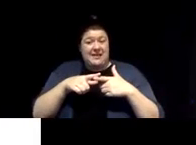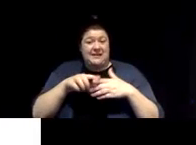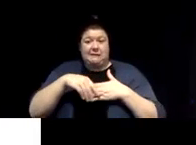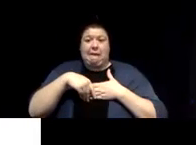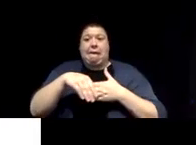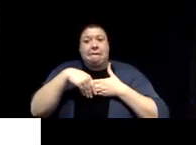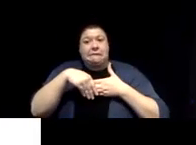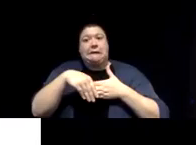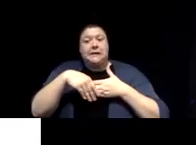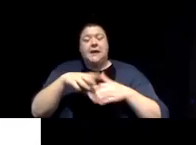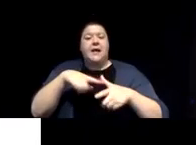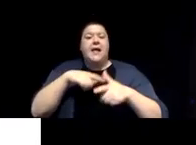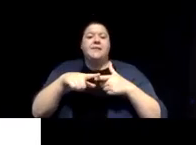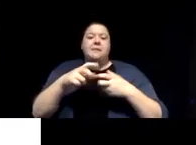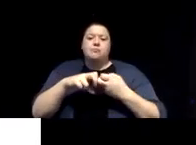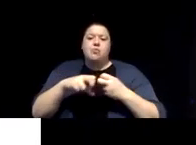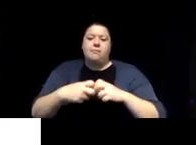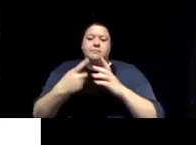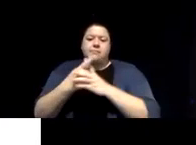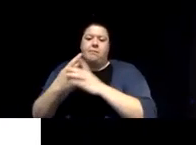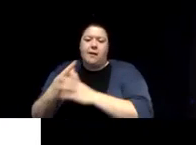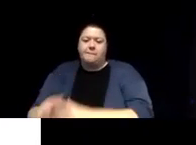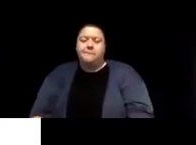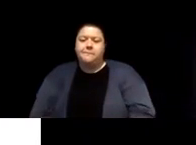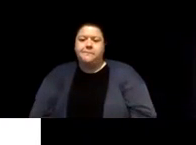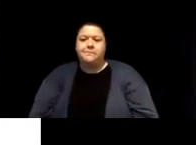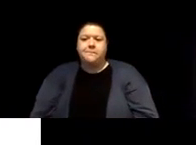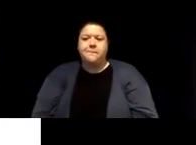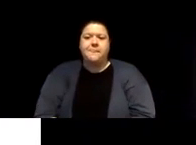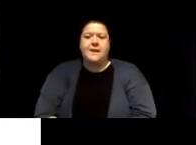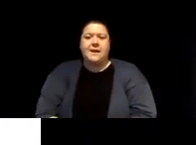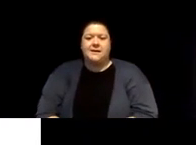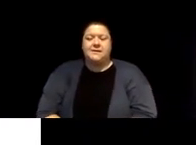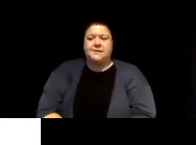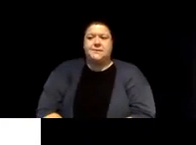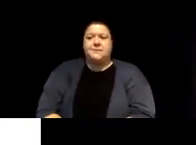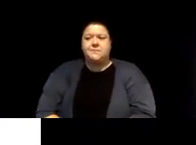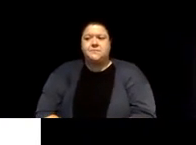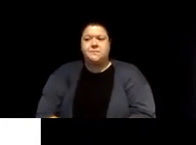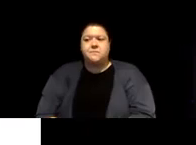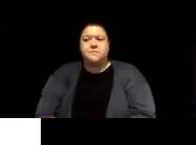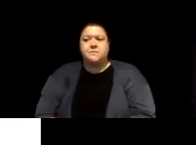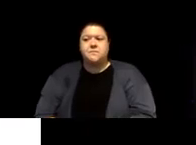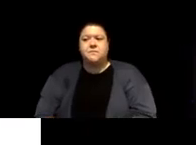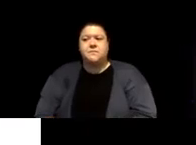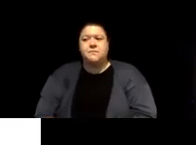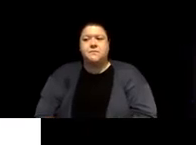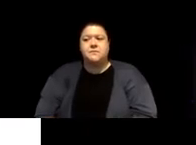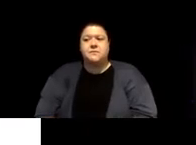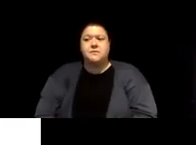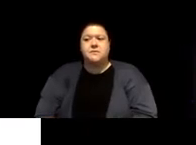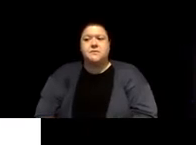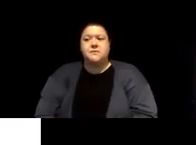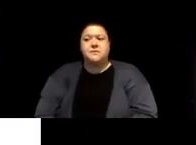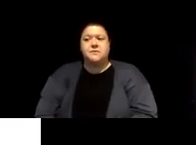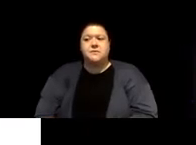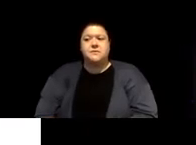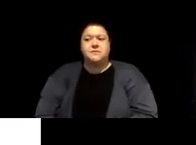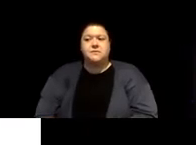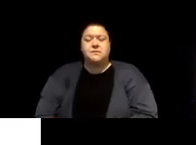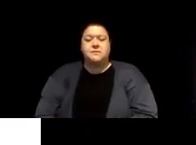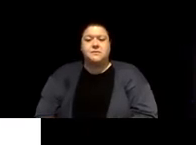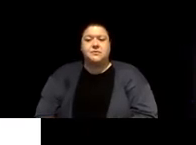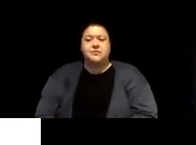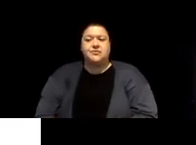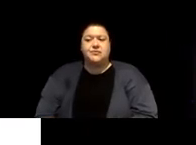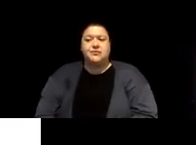of problems with your tooth not being held on tight to your bone. Okay,